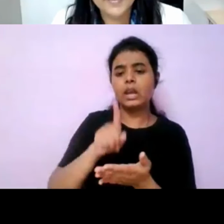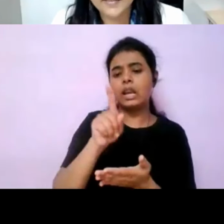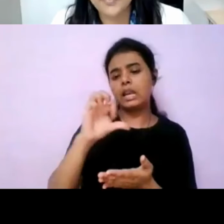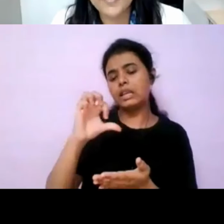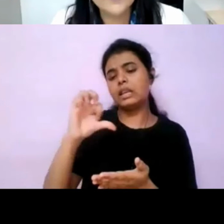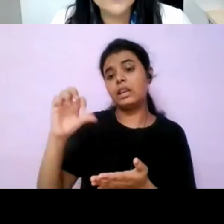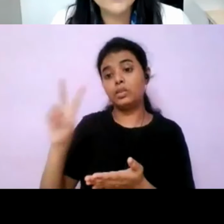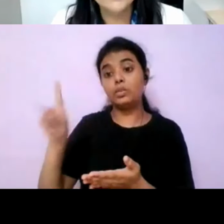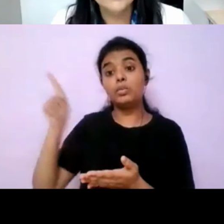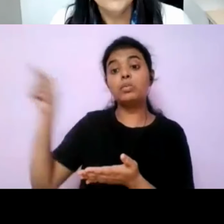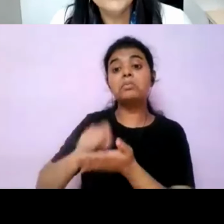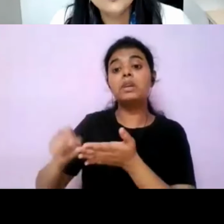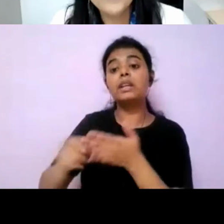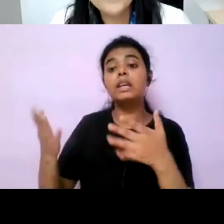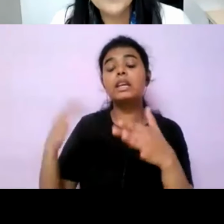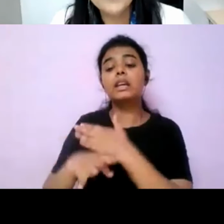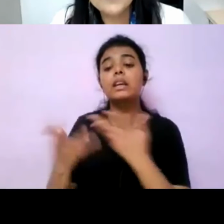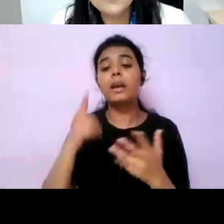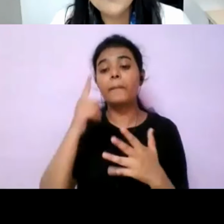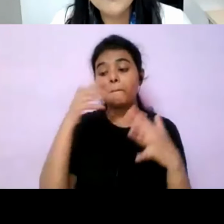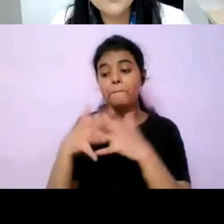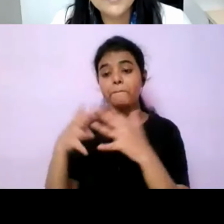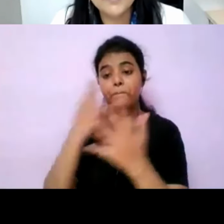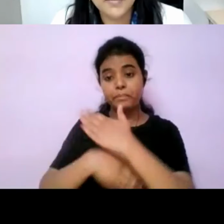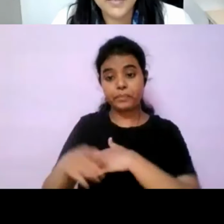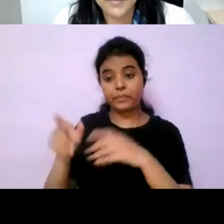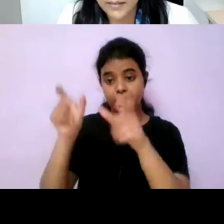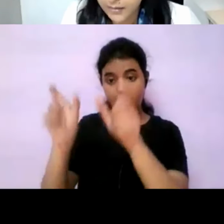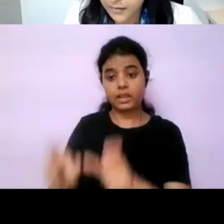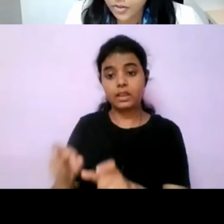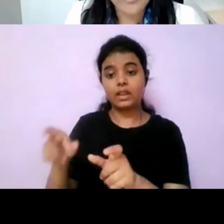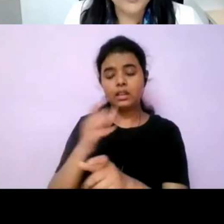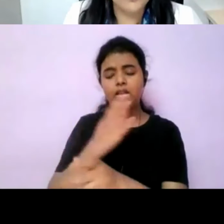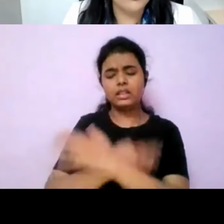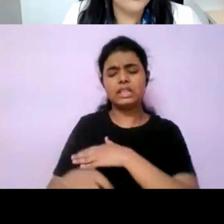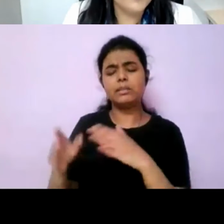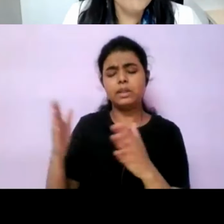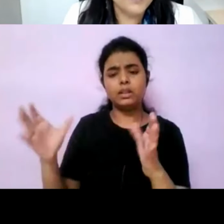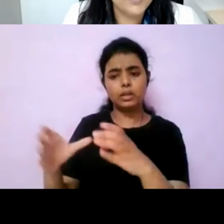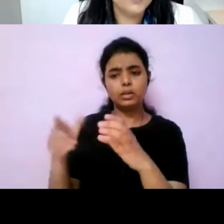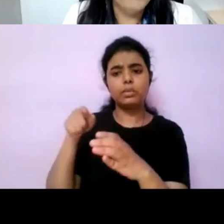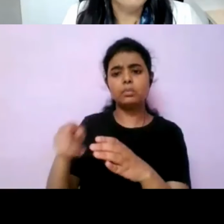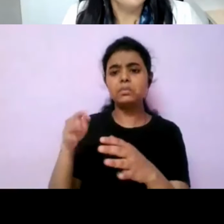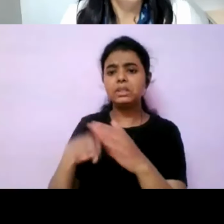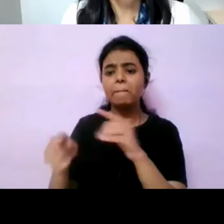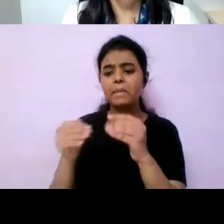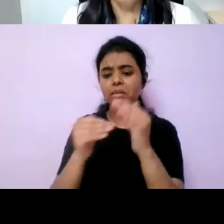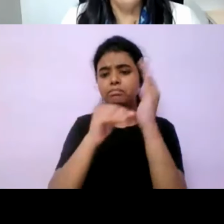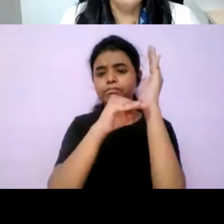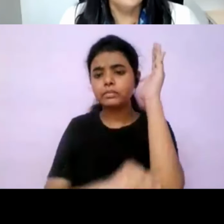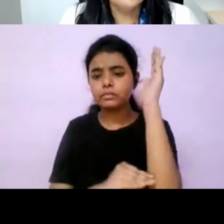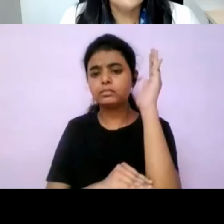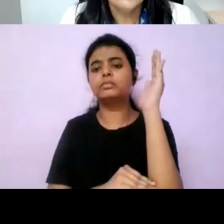disablement experience has to be seen as the further marginalization of the already marginal. So if we look